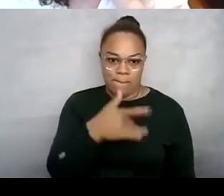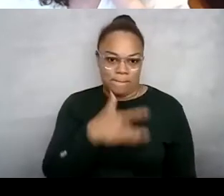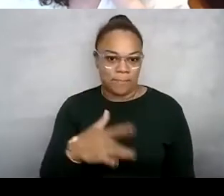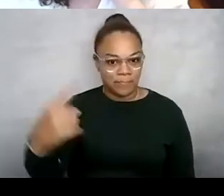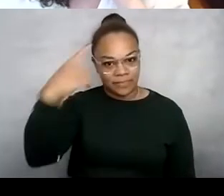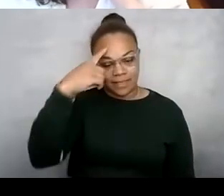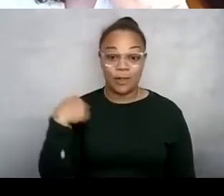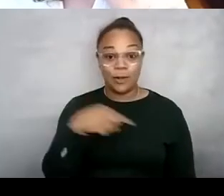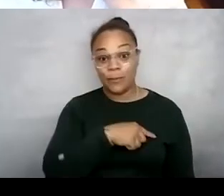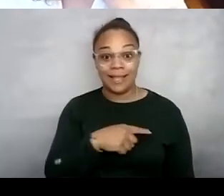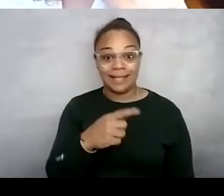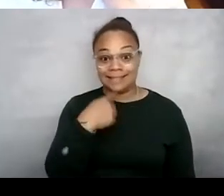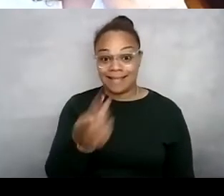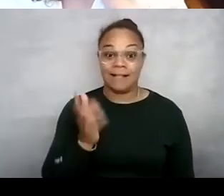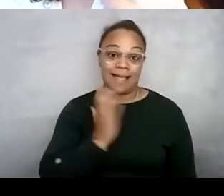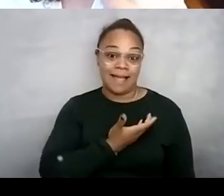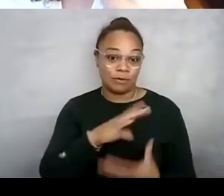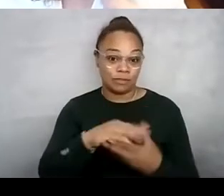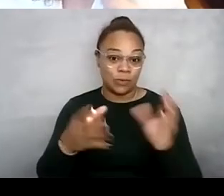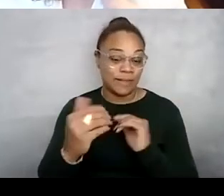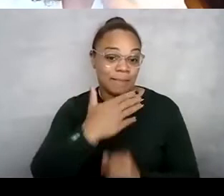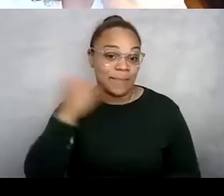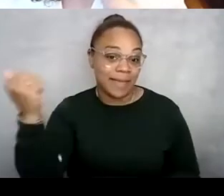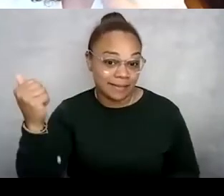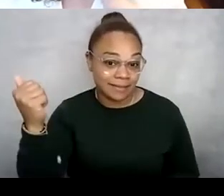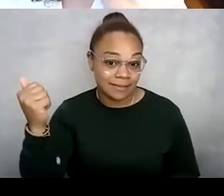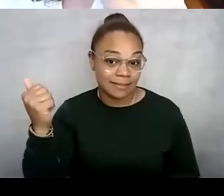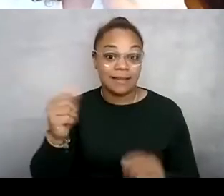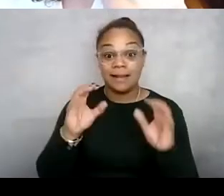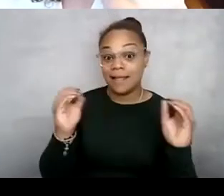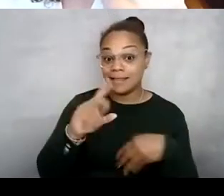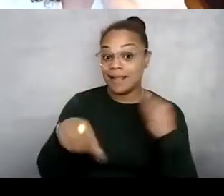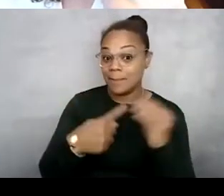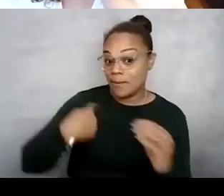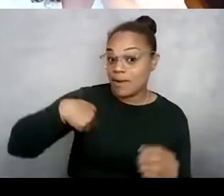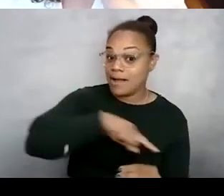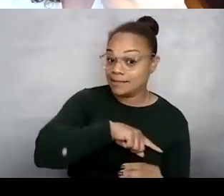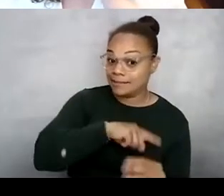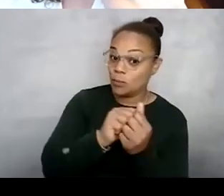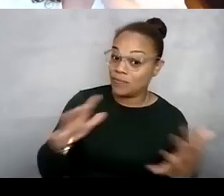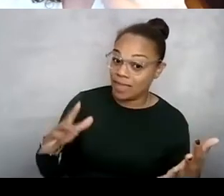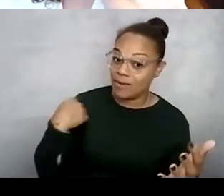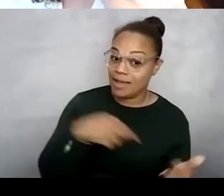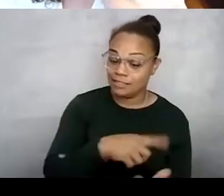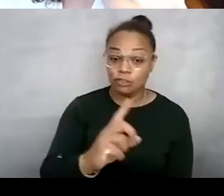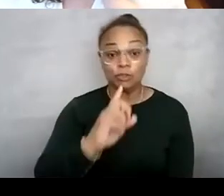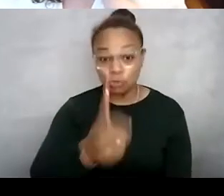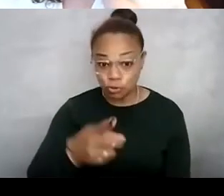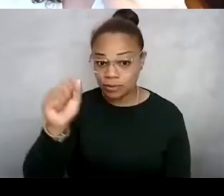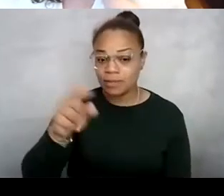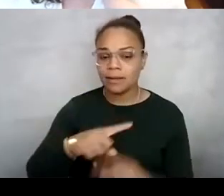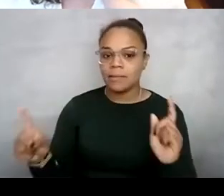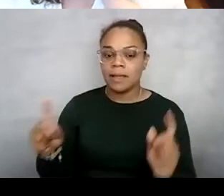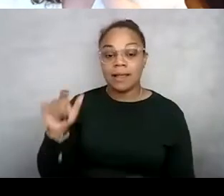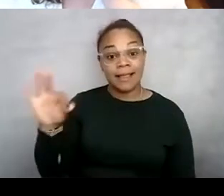stories. Nothing about us without us, which is true. But fact is, something my old boss, Barney Frank, used to say, if we don't